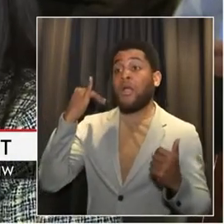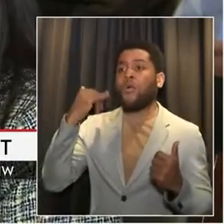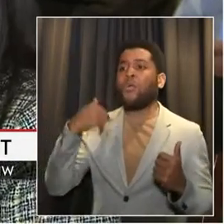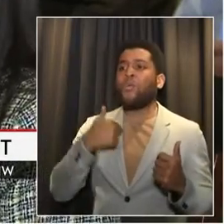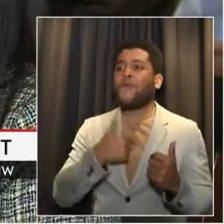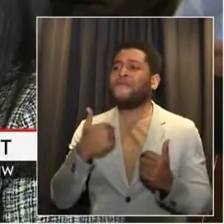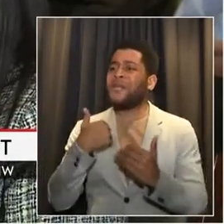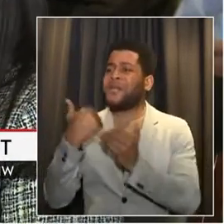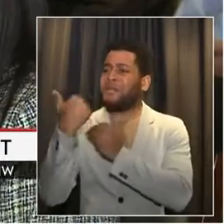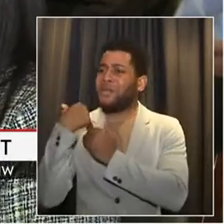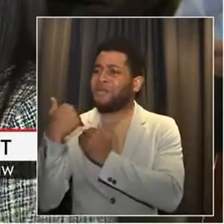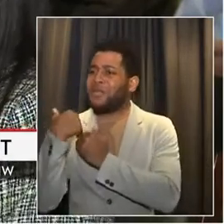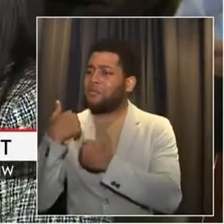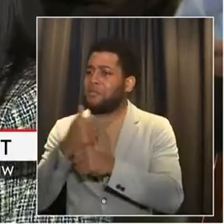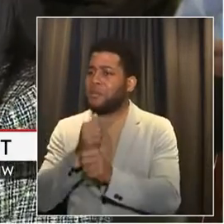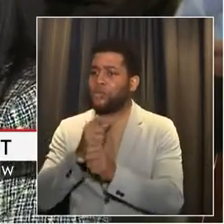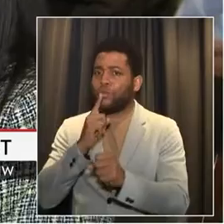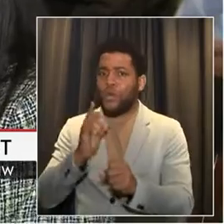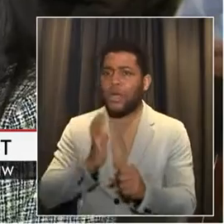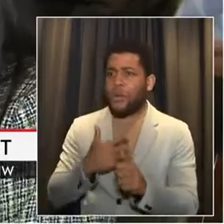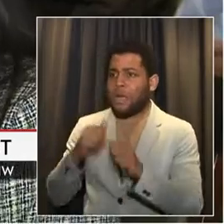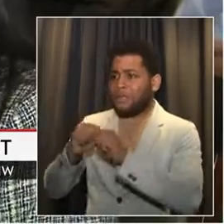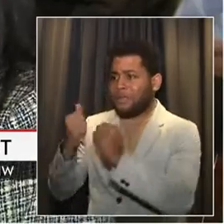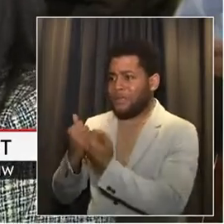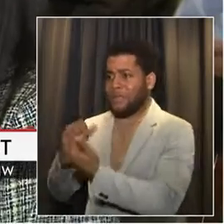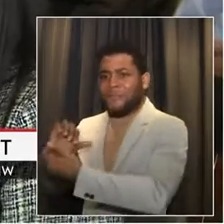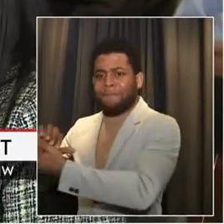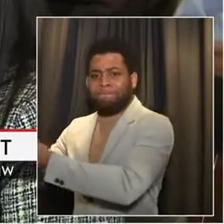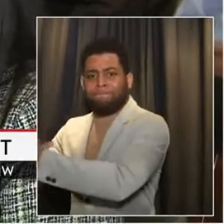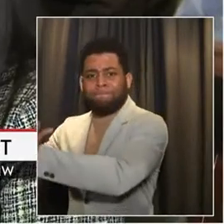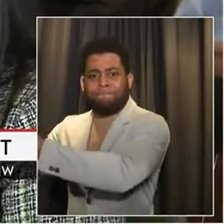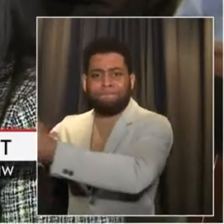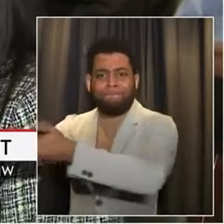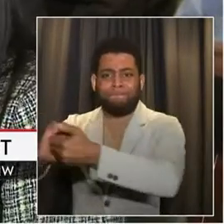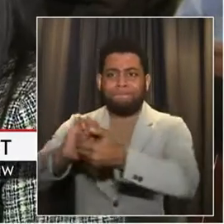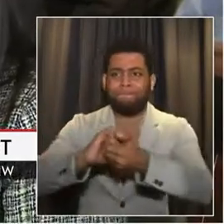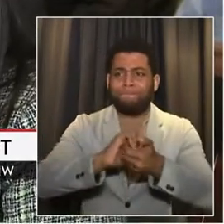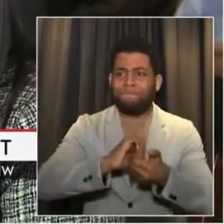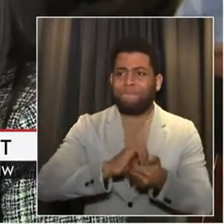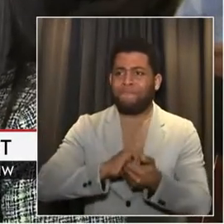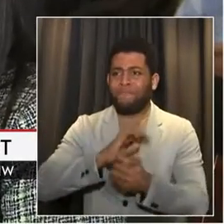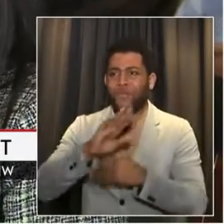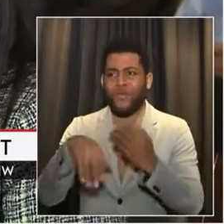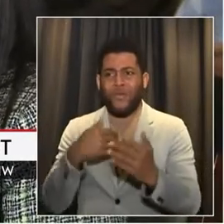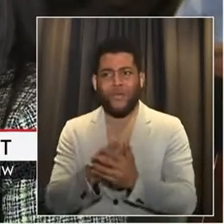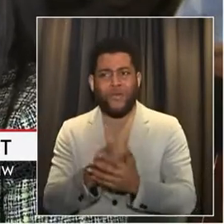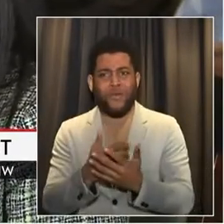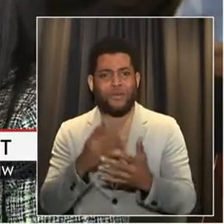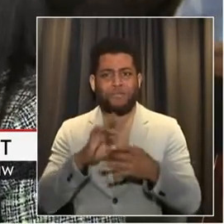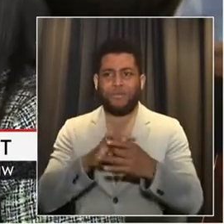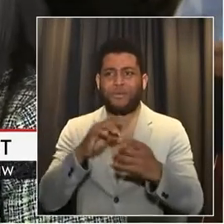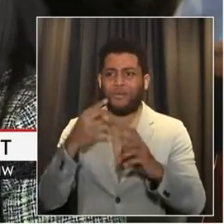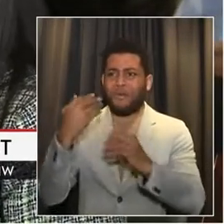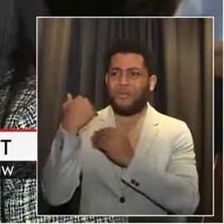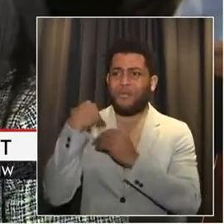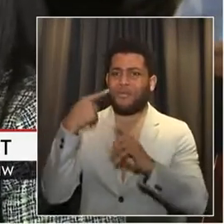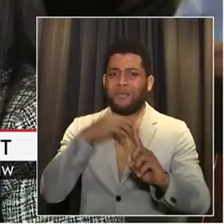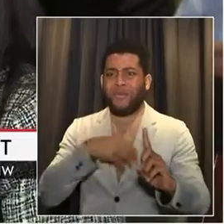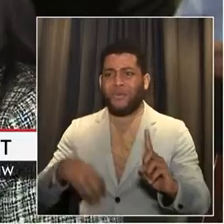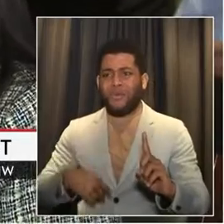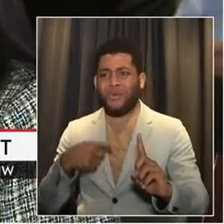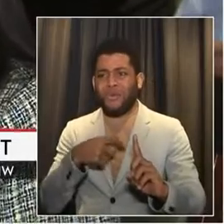working together. So with Deputy Mayor Kind, Deputy Mayor Turnage, and myself, talking about individual cases, the 9-year-old